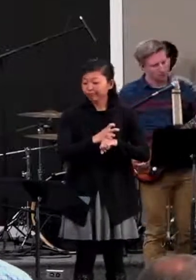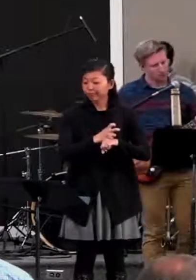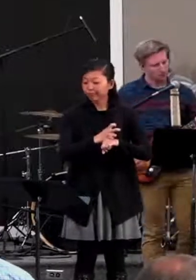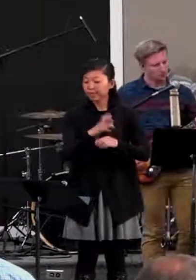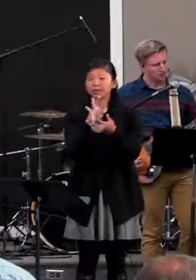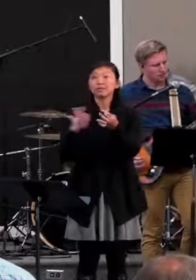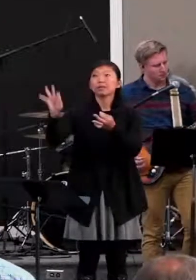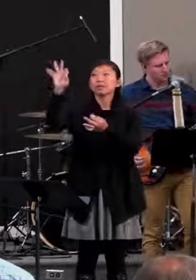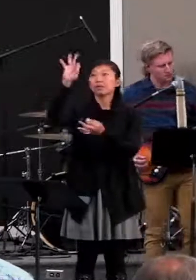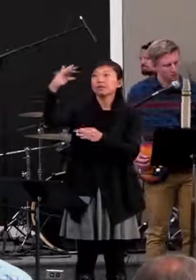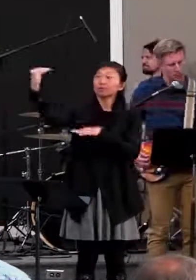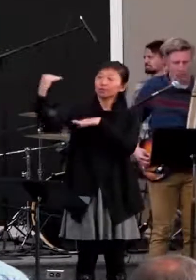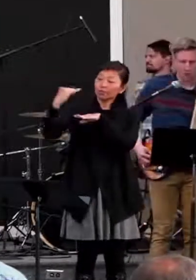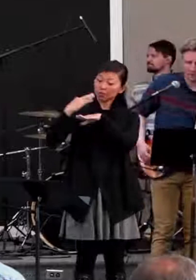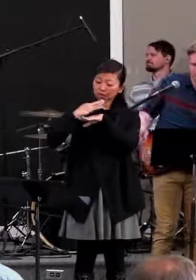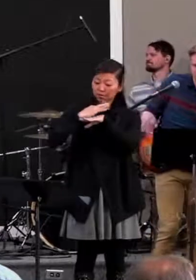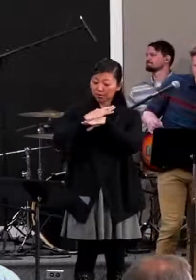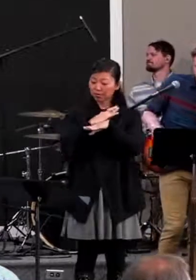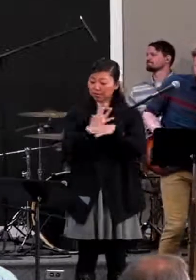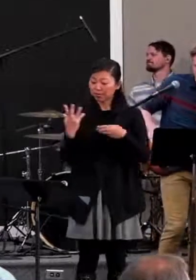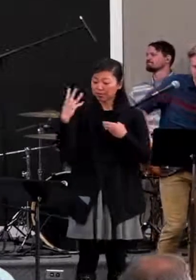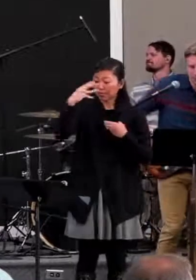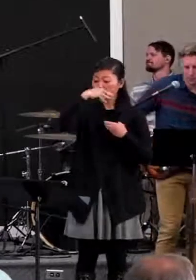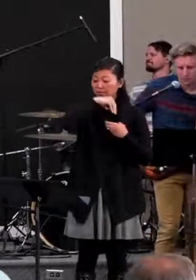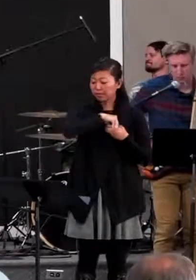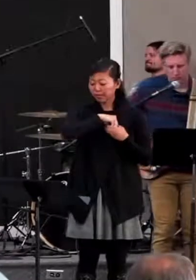you moved in me.